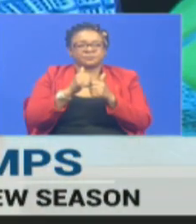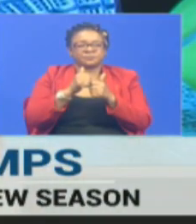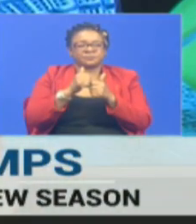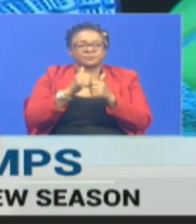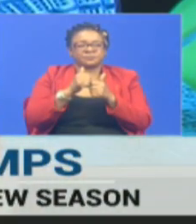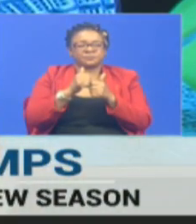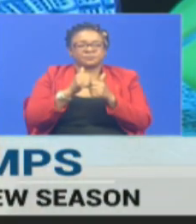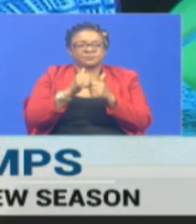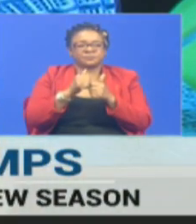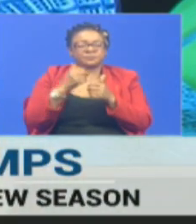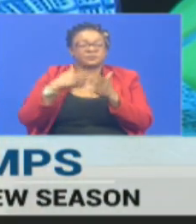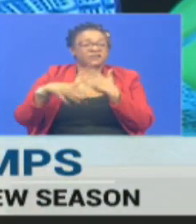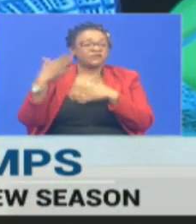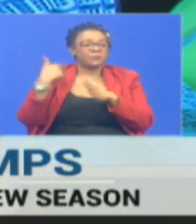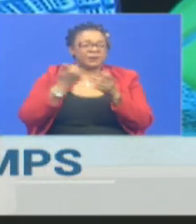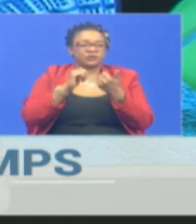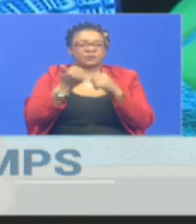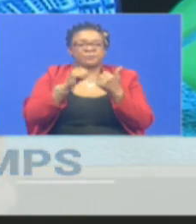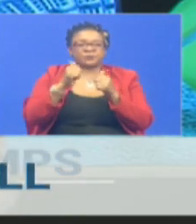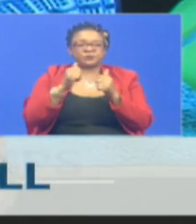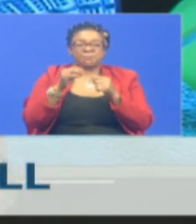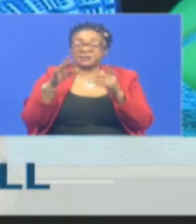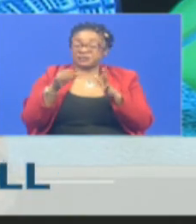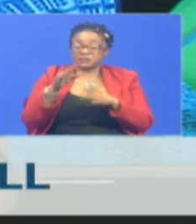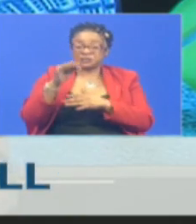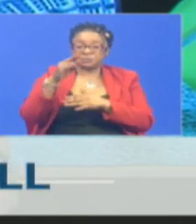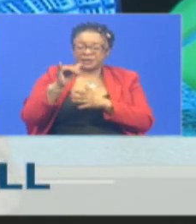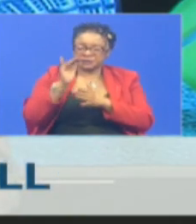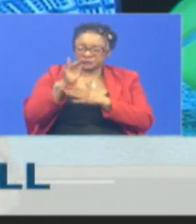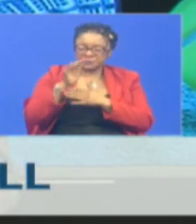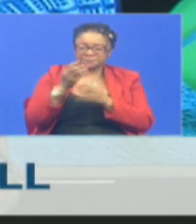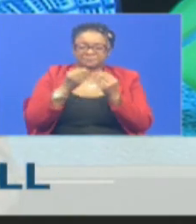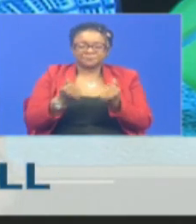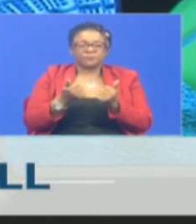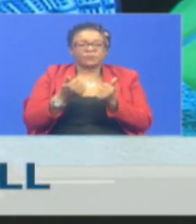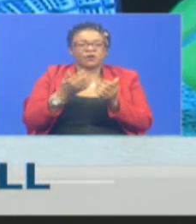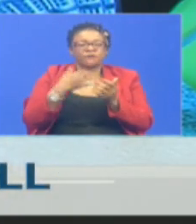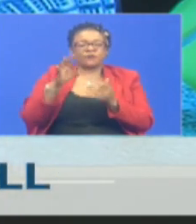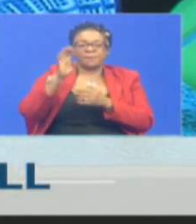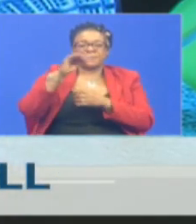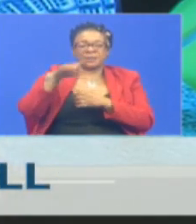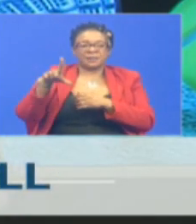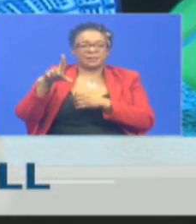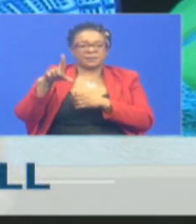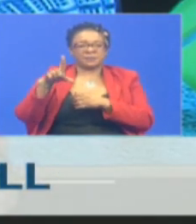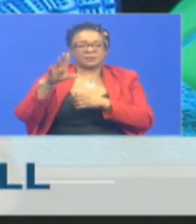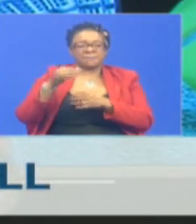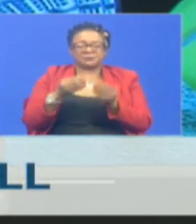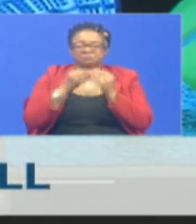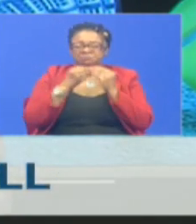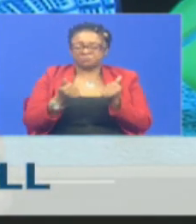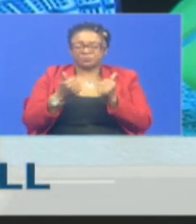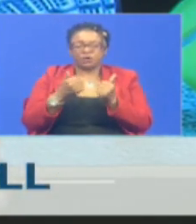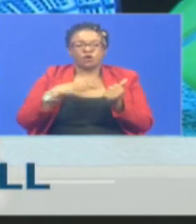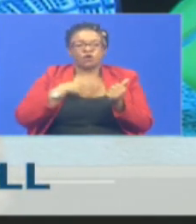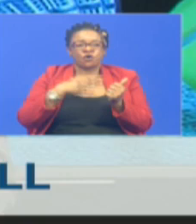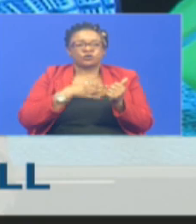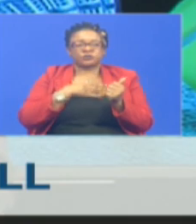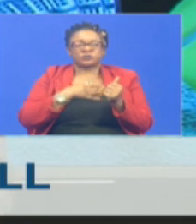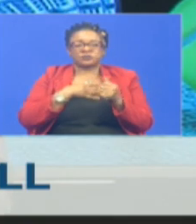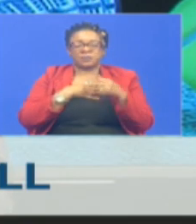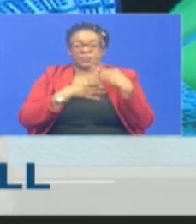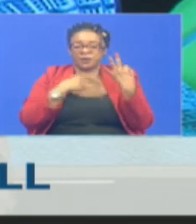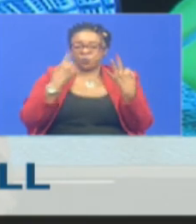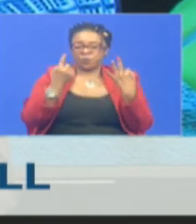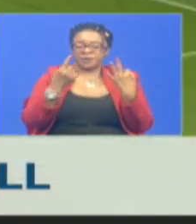Now, former champions Manchester City began their quest to regain the English Premier League title by beating their host Wolves 3-1.